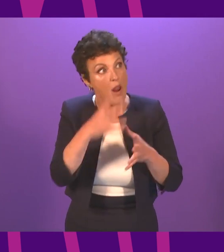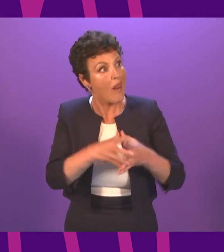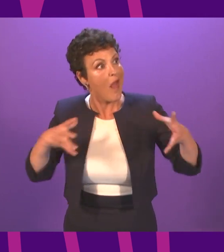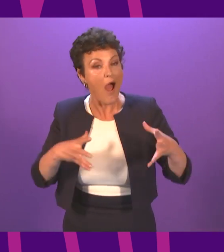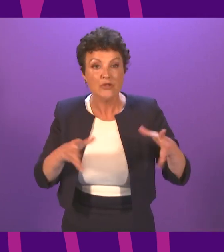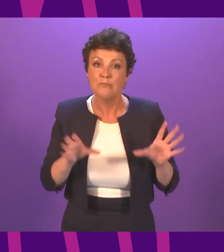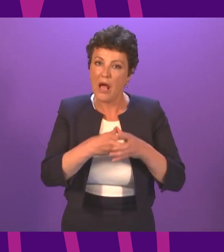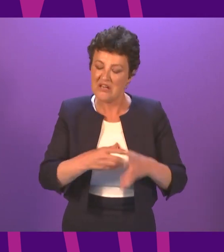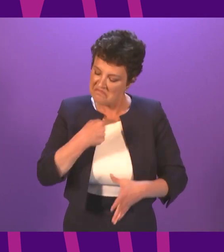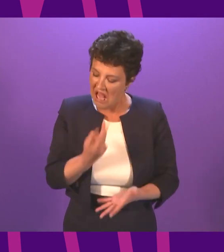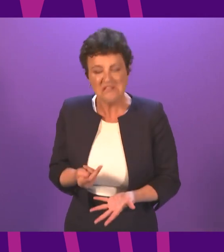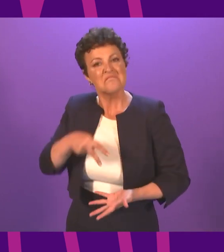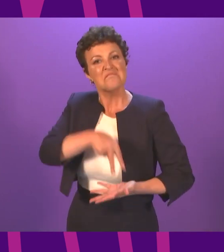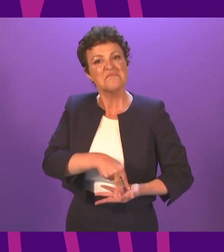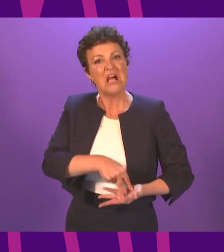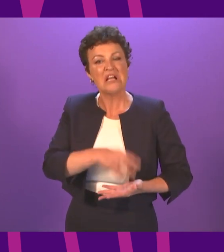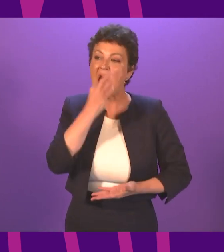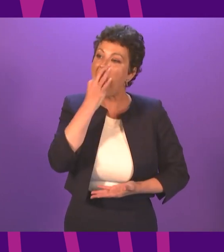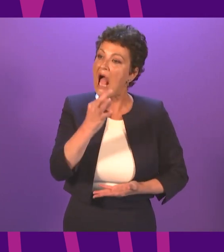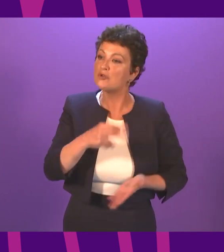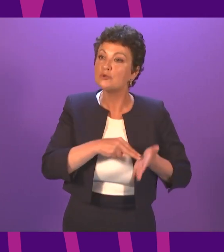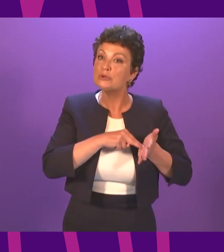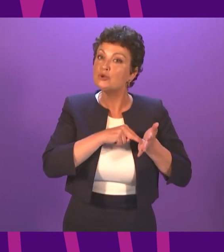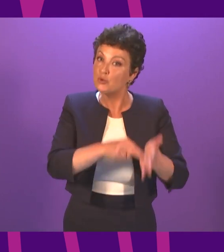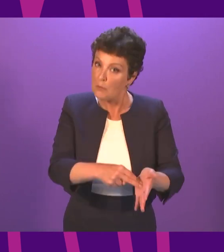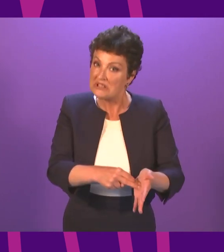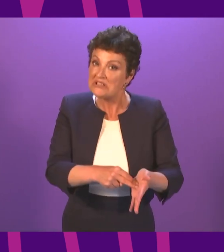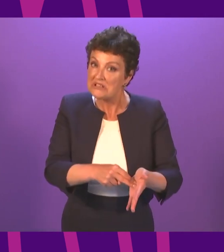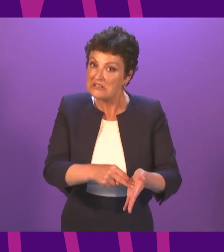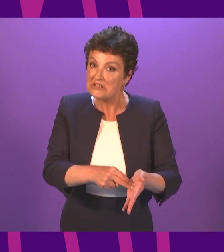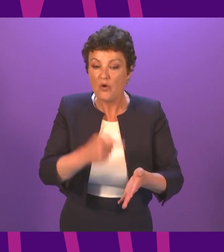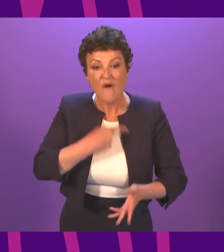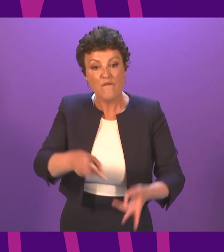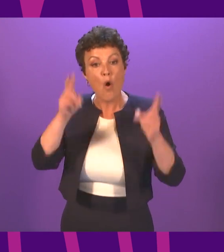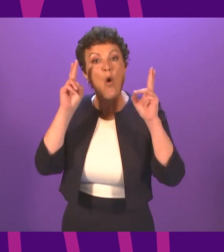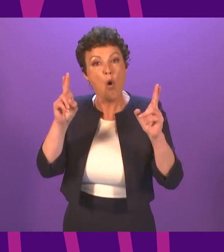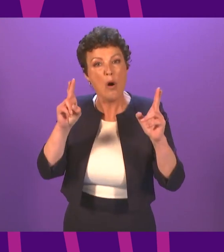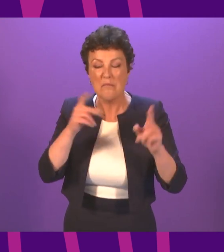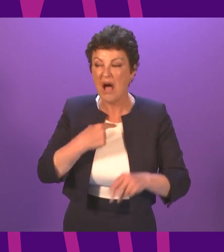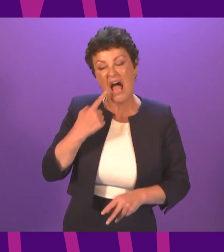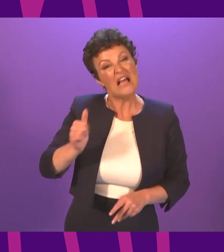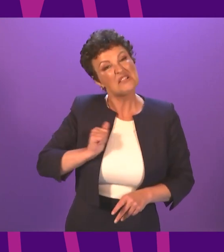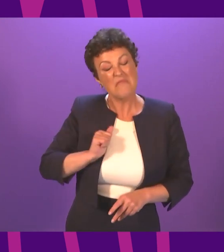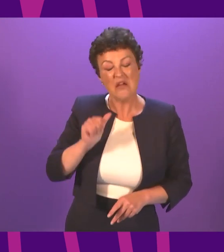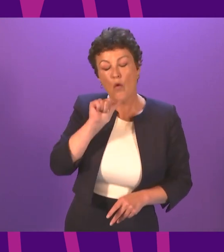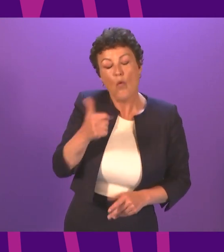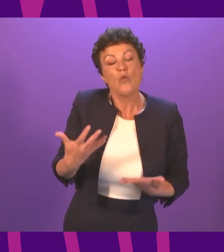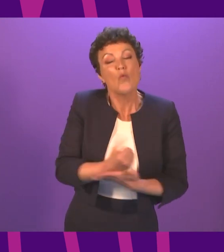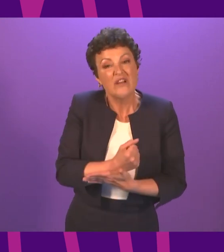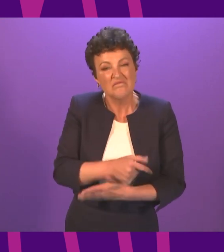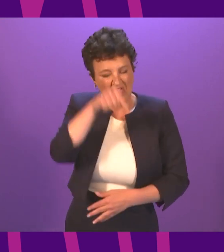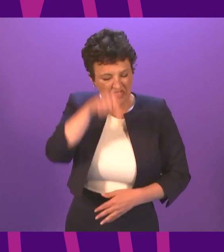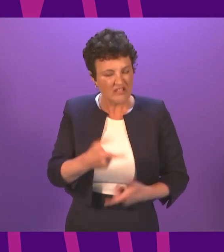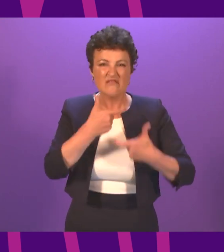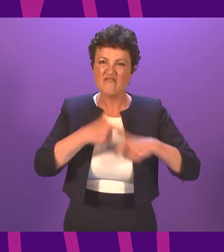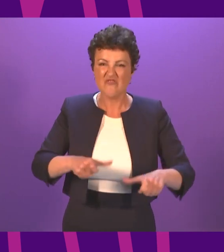I stand for First Minister with great hope, but a liberal dose of realism. This country is